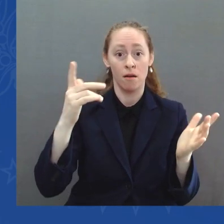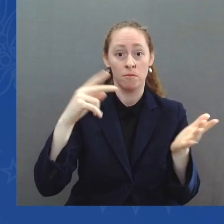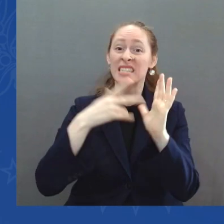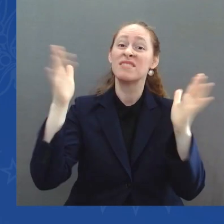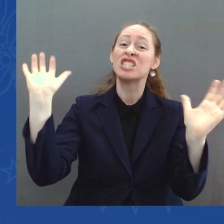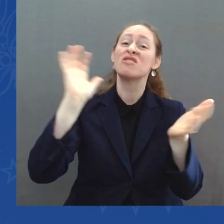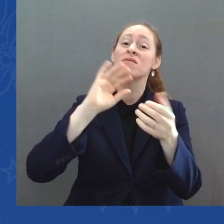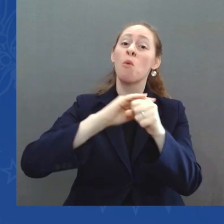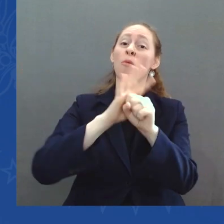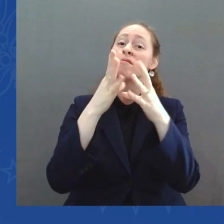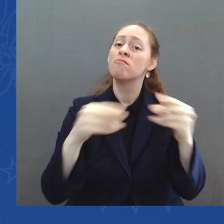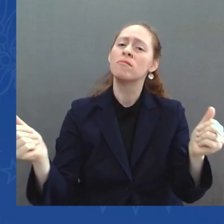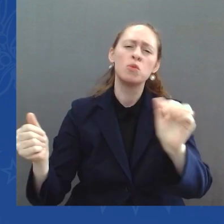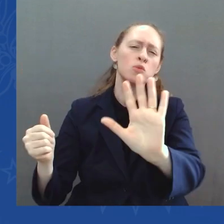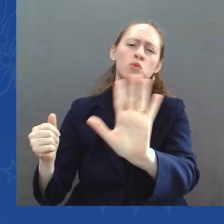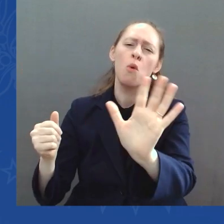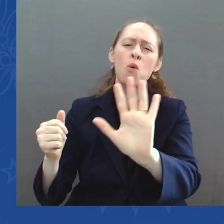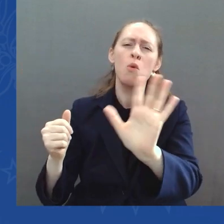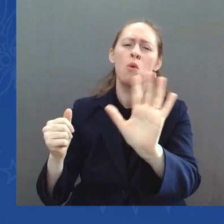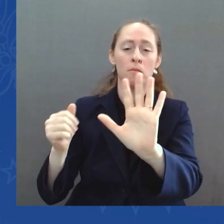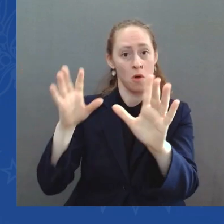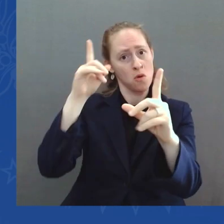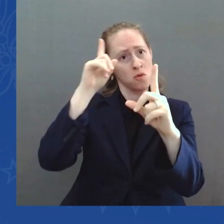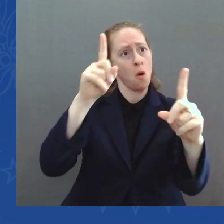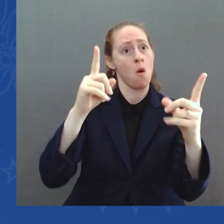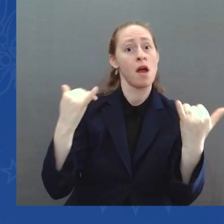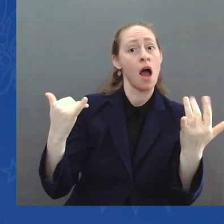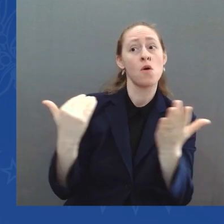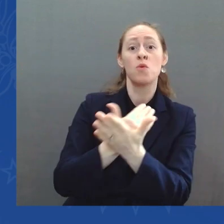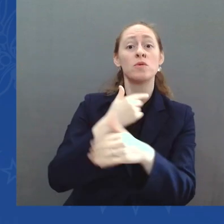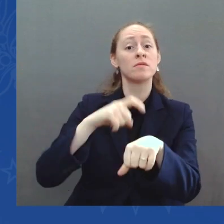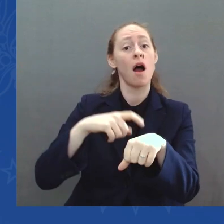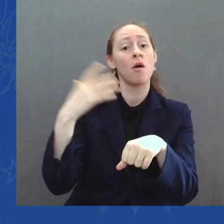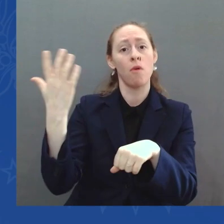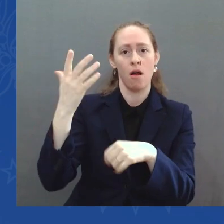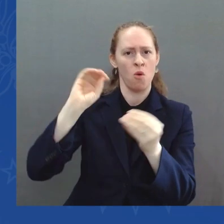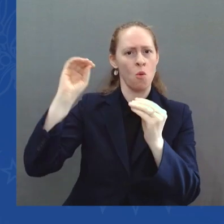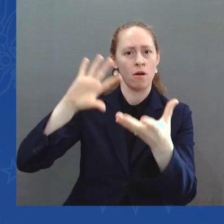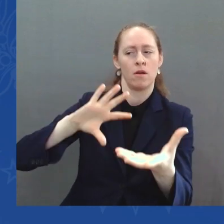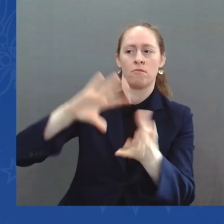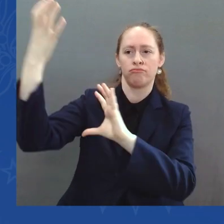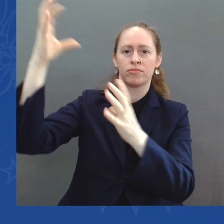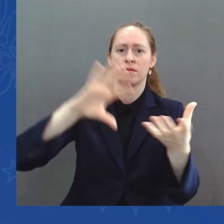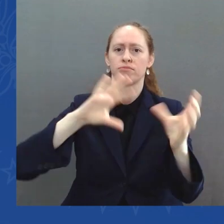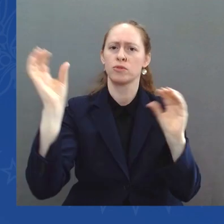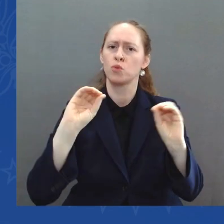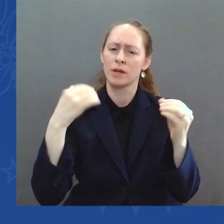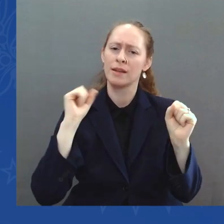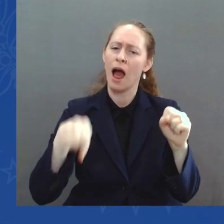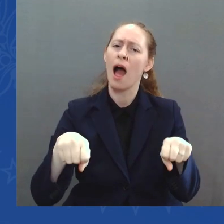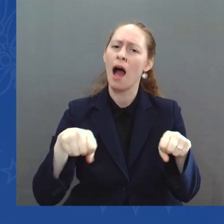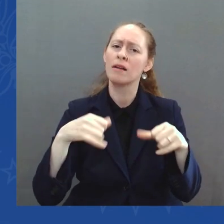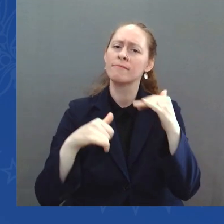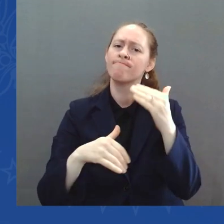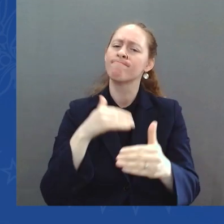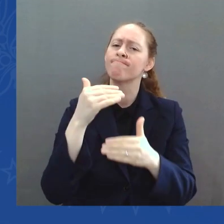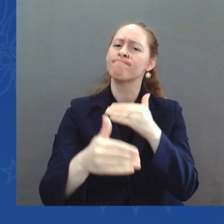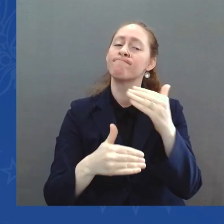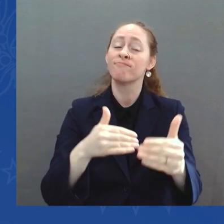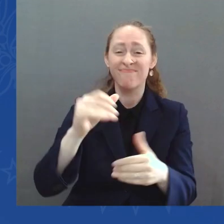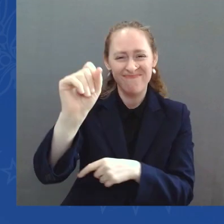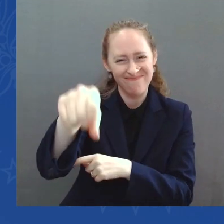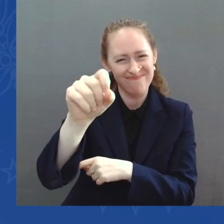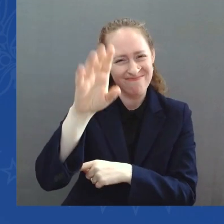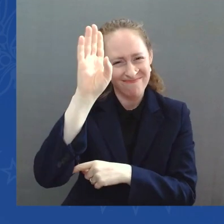means. Cases are ticking up, as we thought they might. But now, thanks to the foundation we've laid, America has the tools